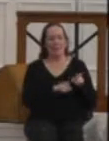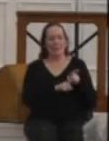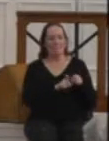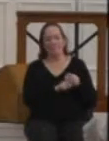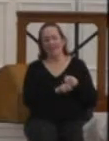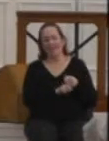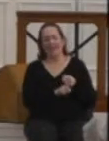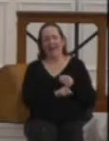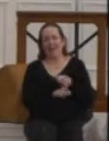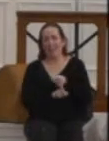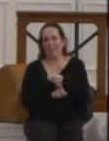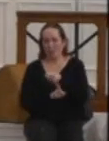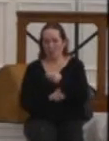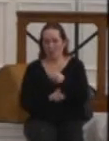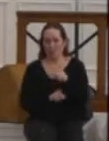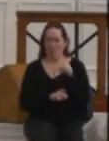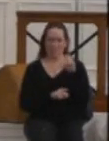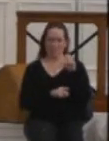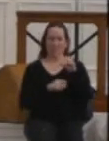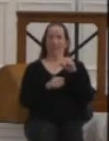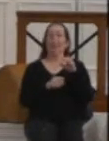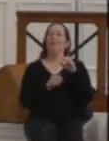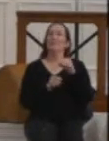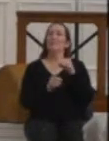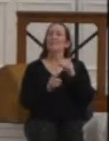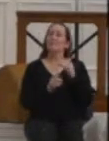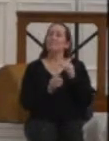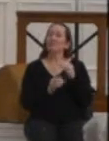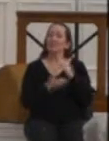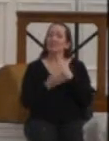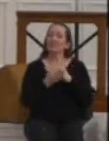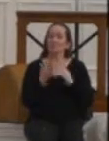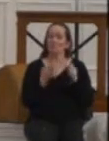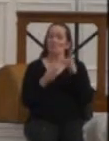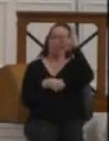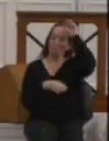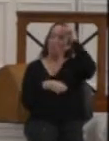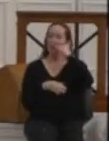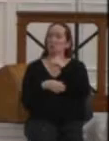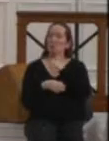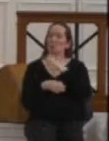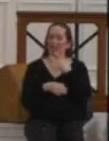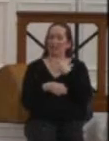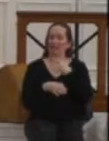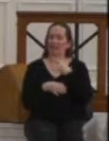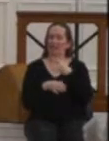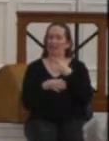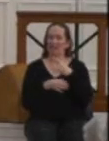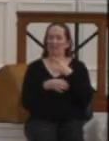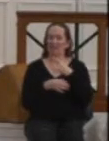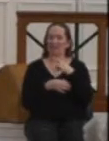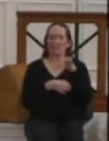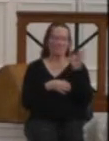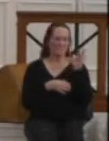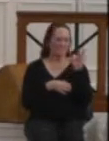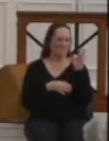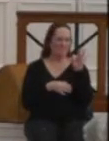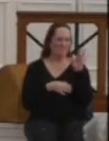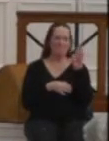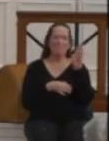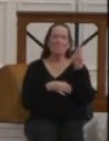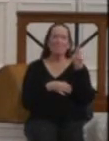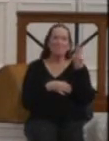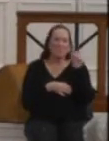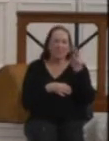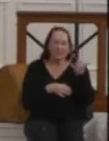the caterpillar, you know, some boys and girls like those little fuzzy